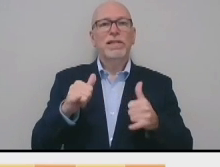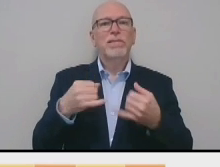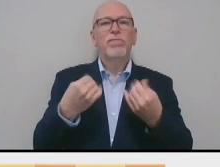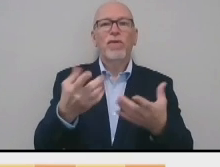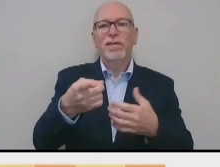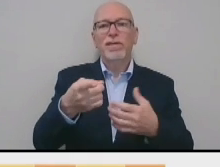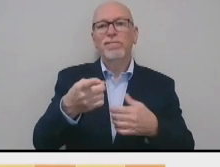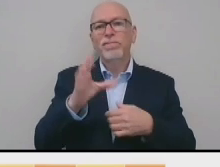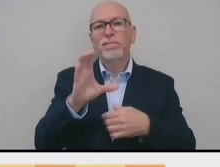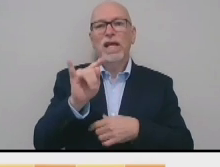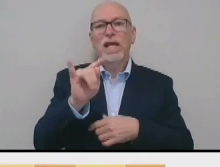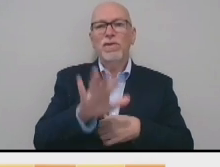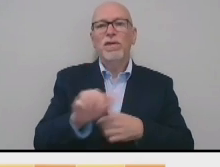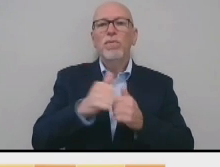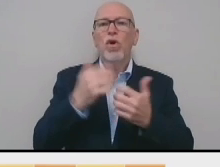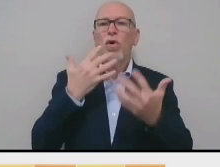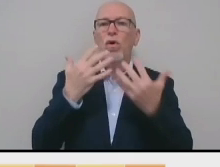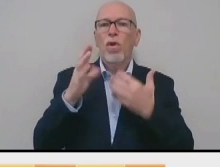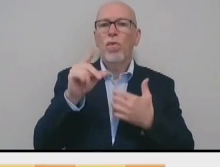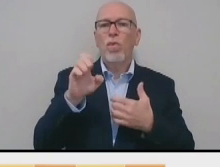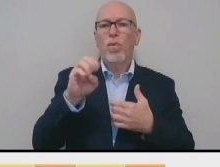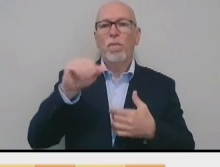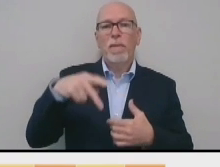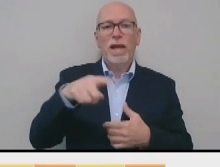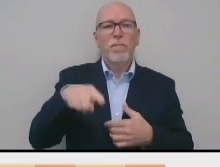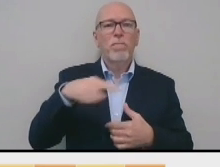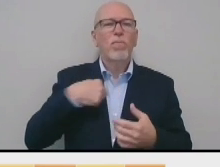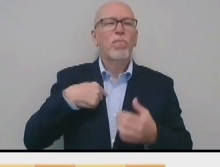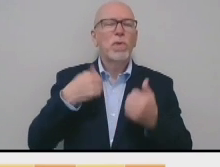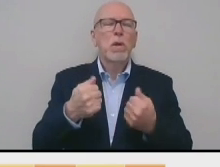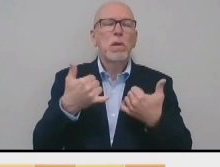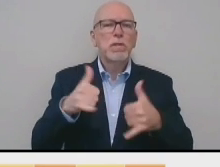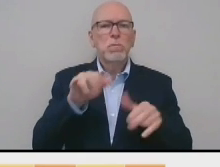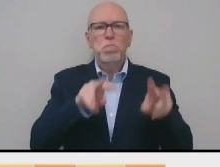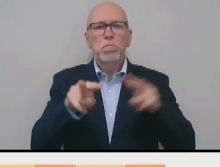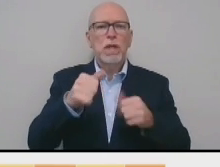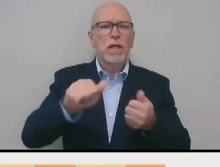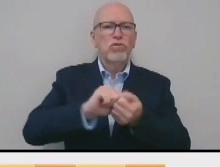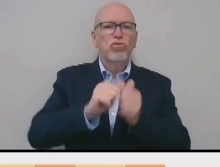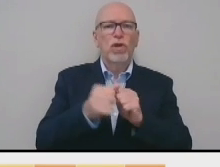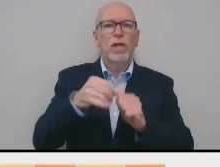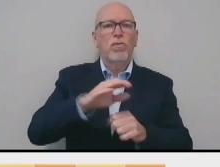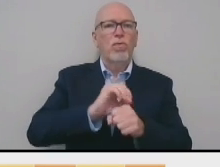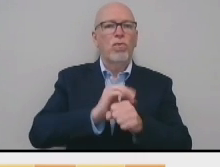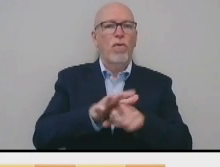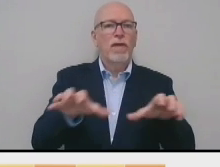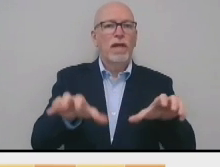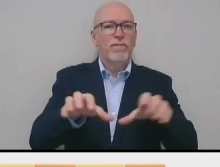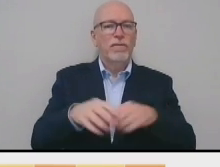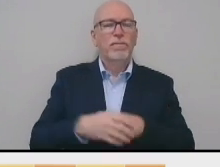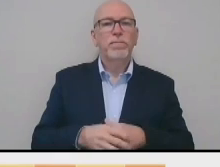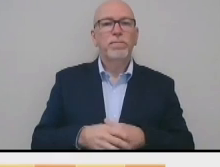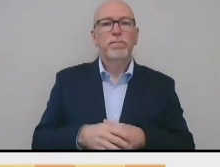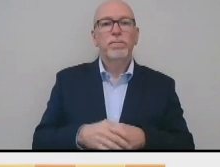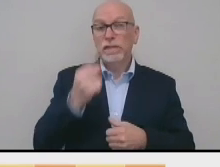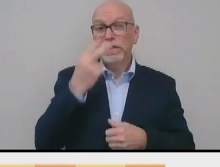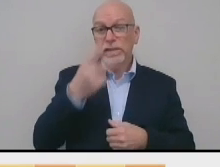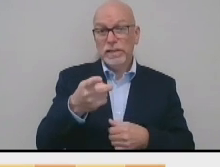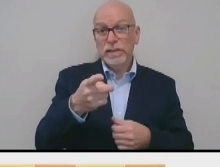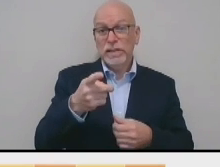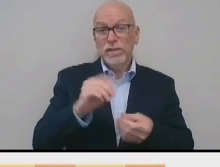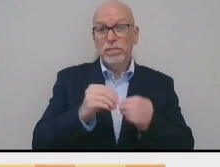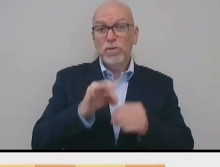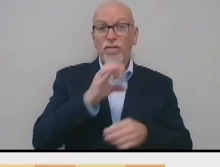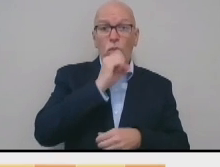with their color-coded maps so that we can monitor changes in COVID activity easily. You can see that the number of orange and